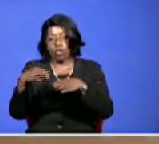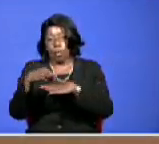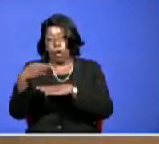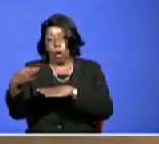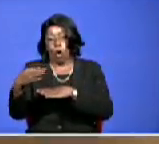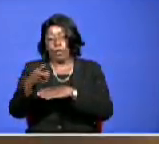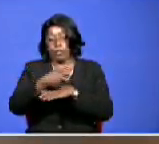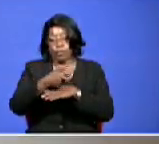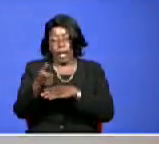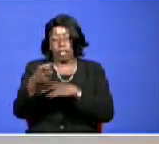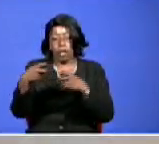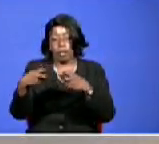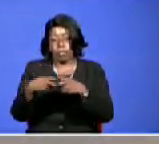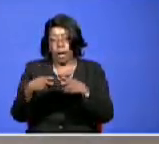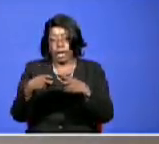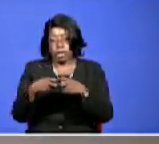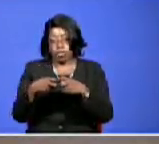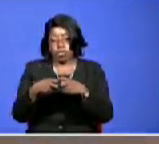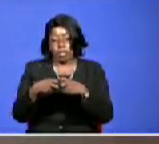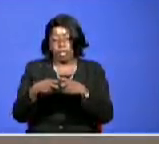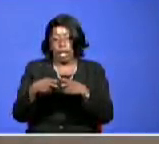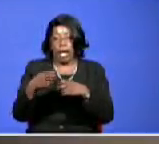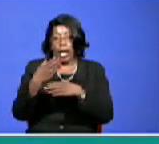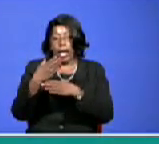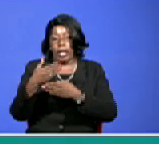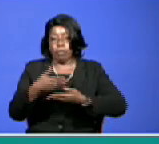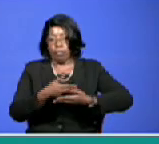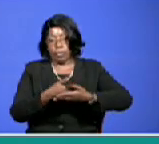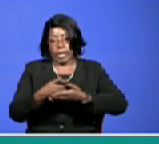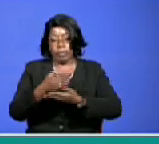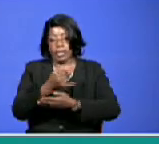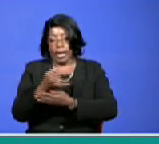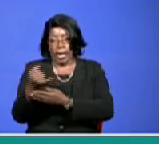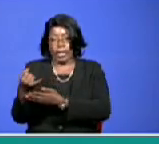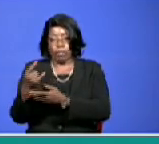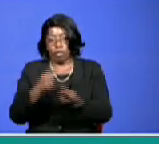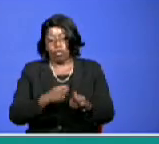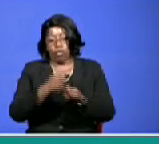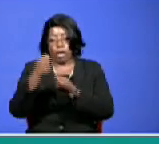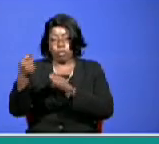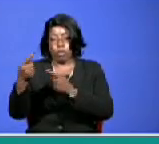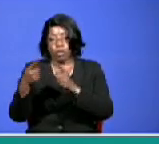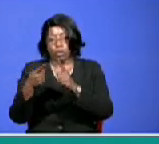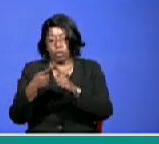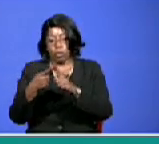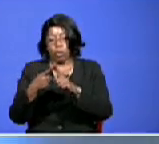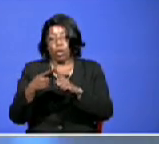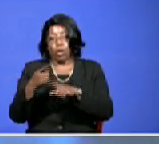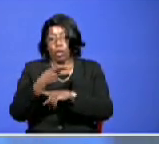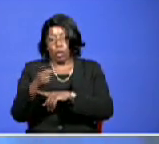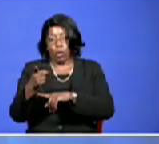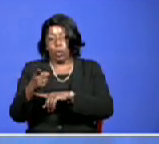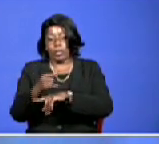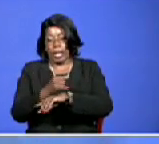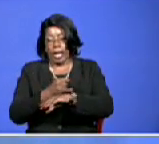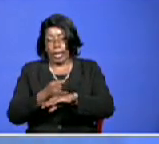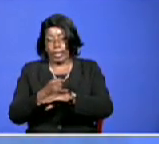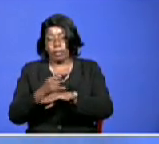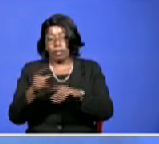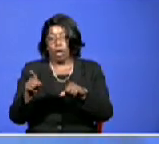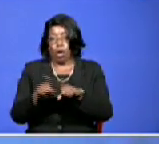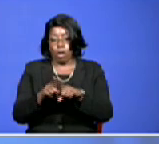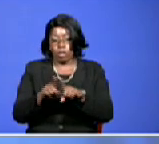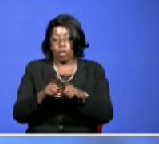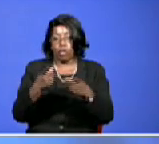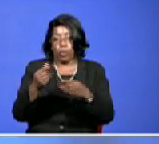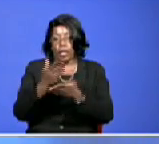as flashlights, batteries, diapers, and feminine hygiene products that will be transported to the affected islands. Also doing his part to